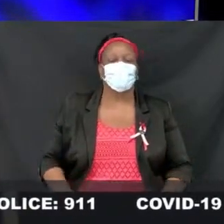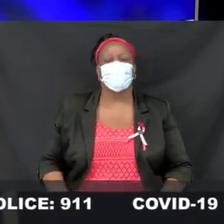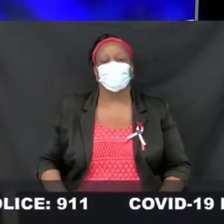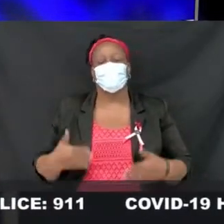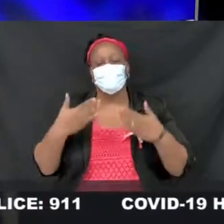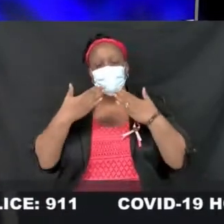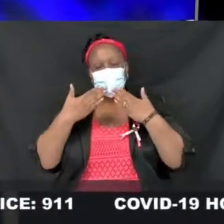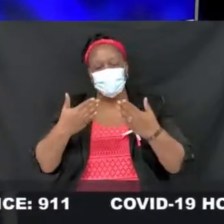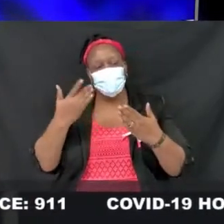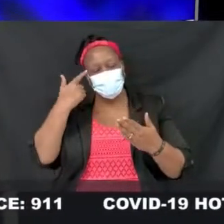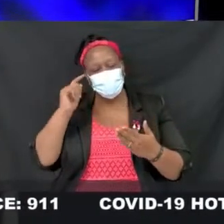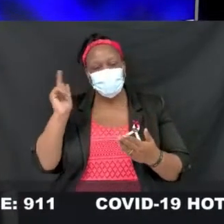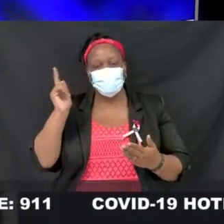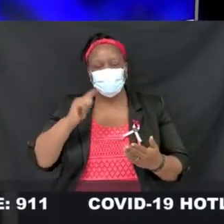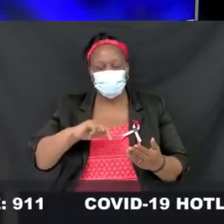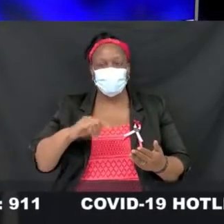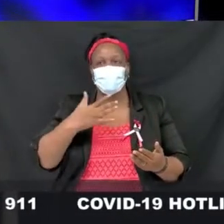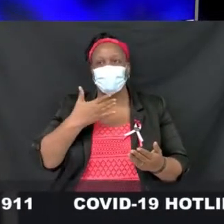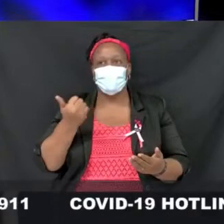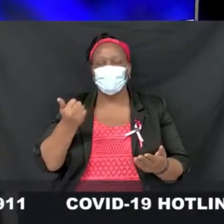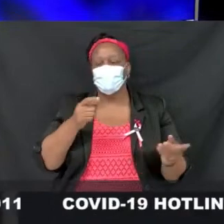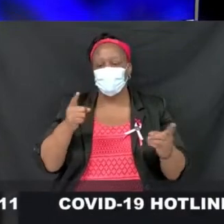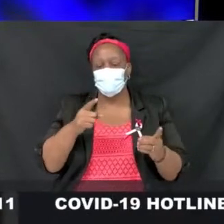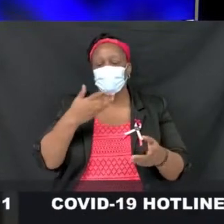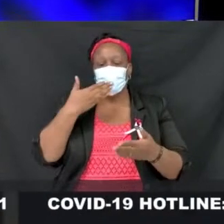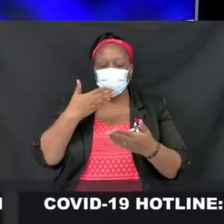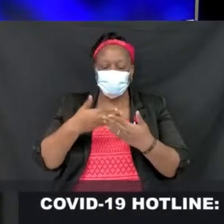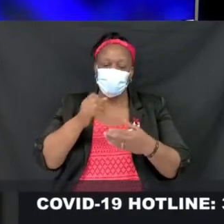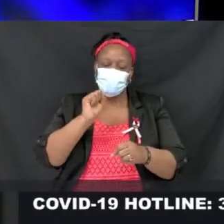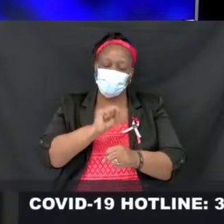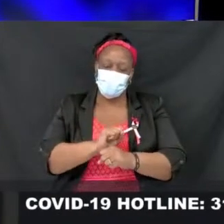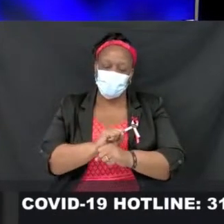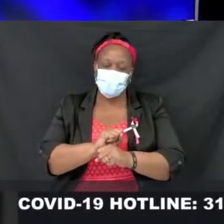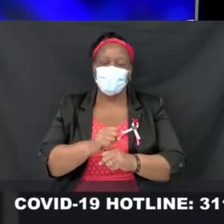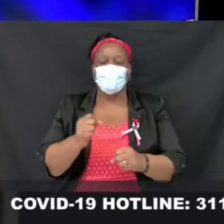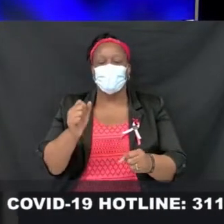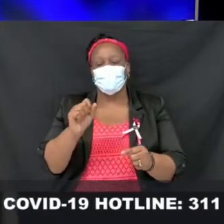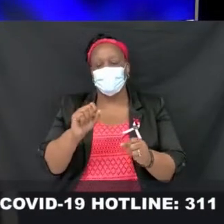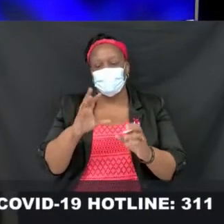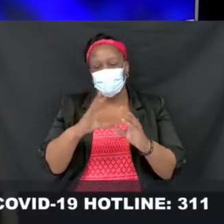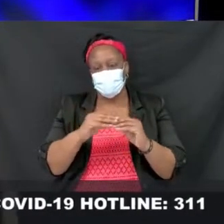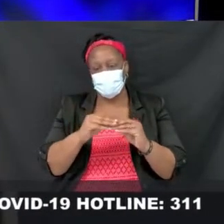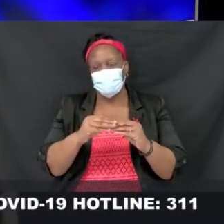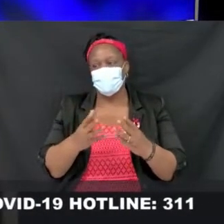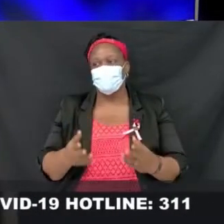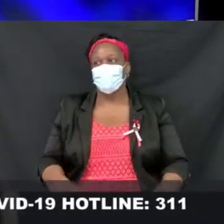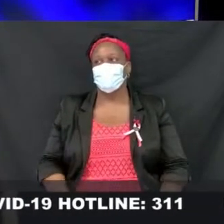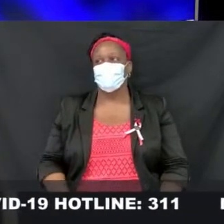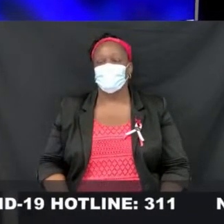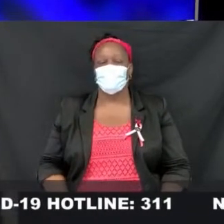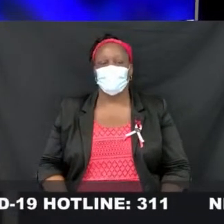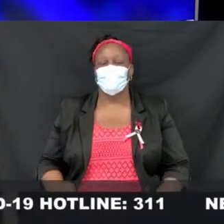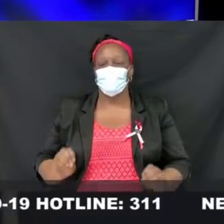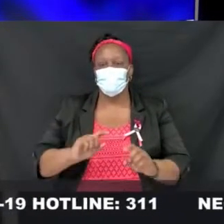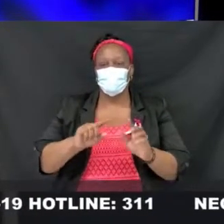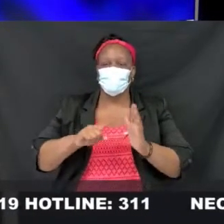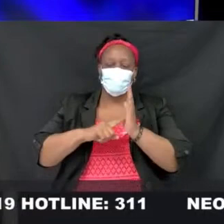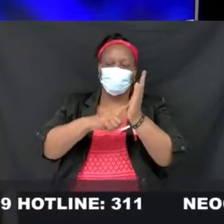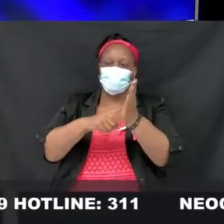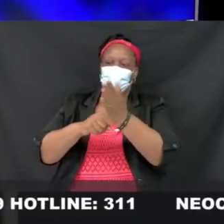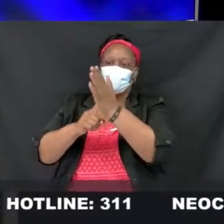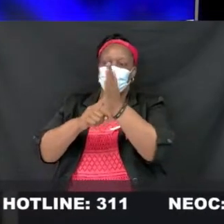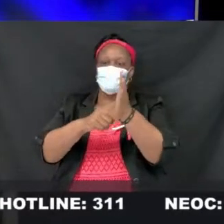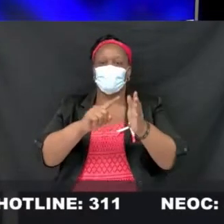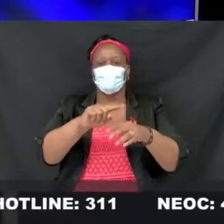their continued service here at the NEOC in bringing these